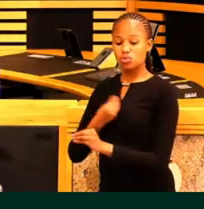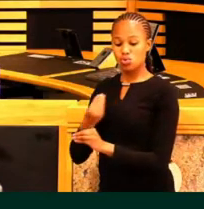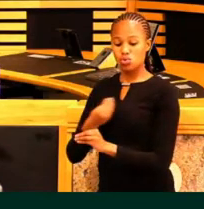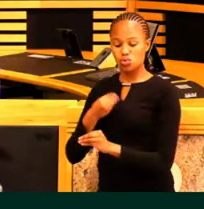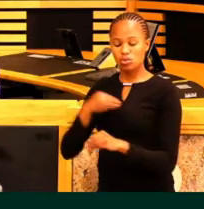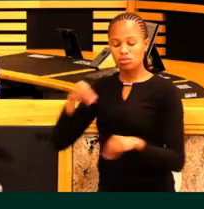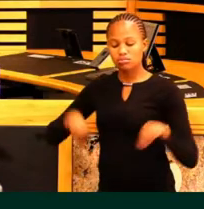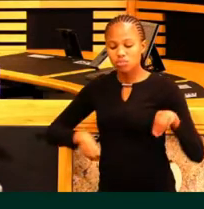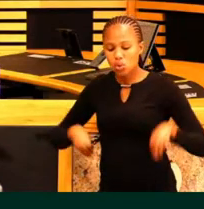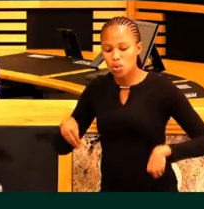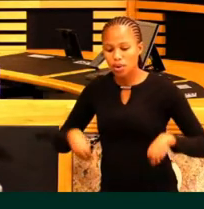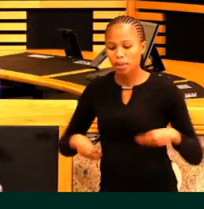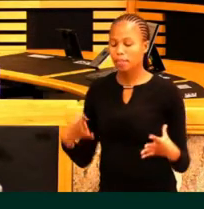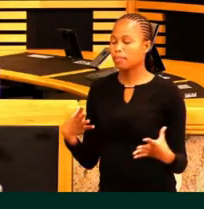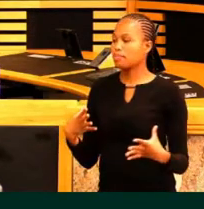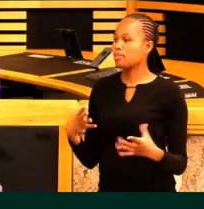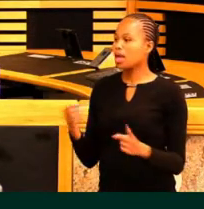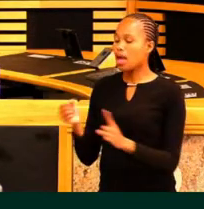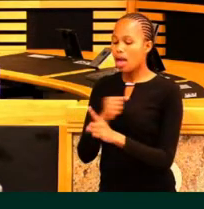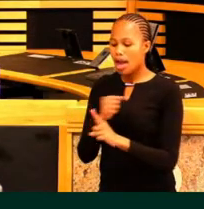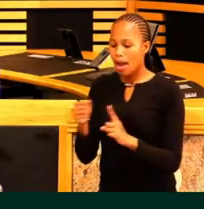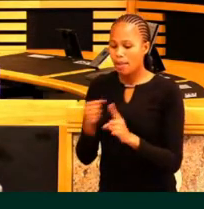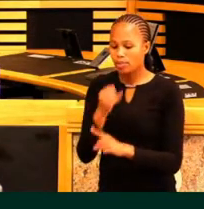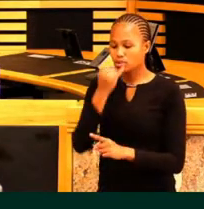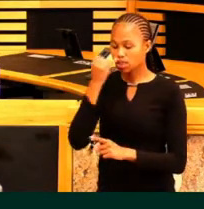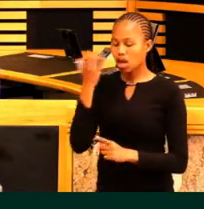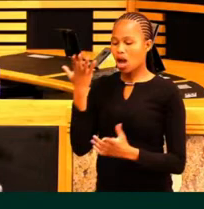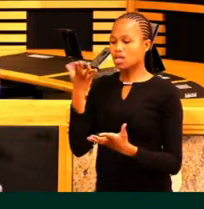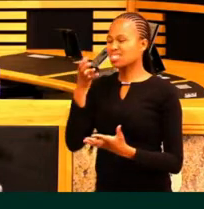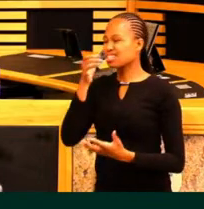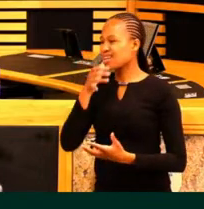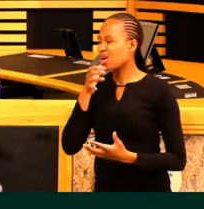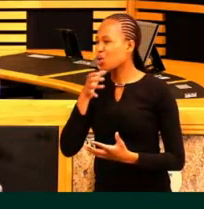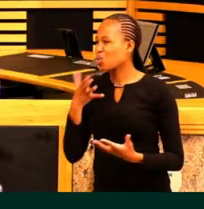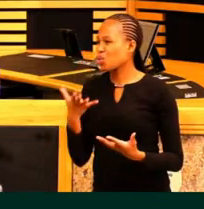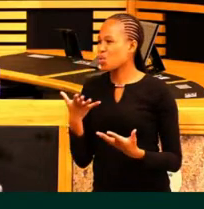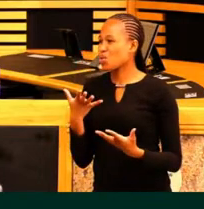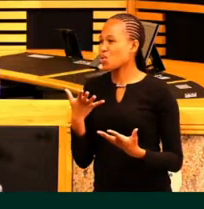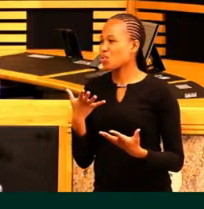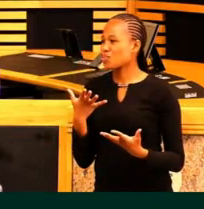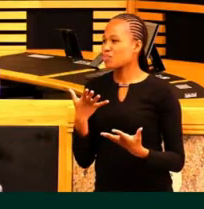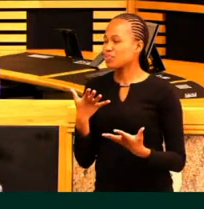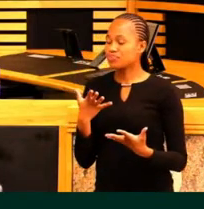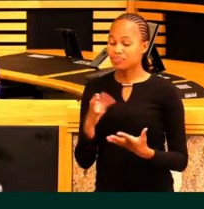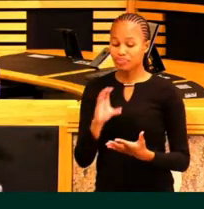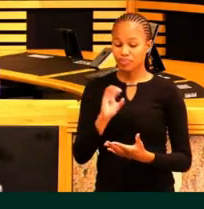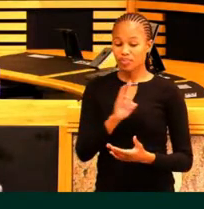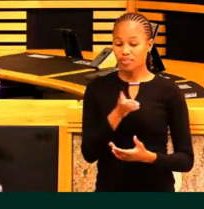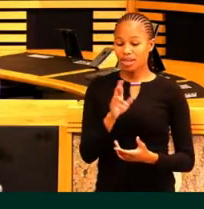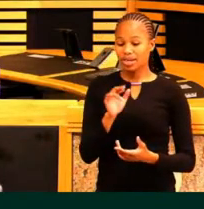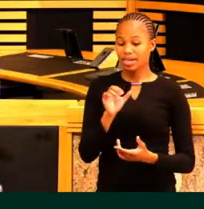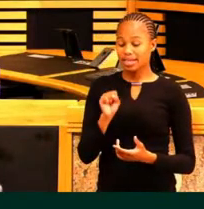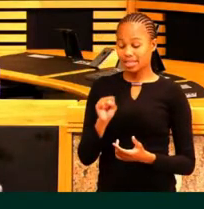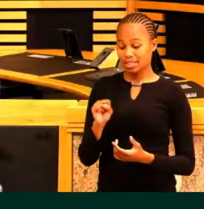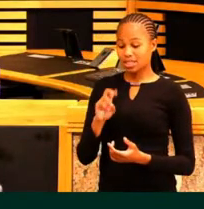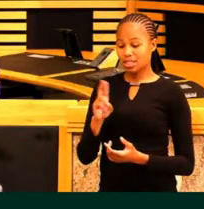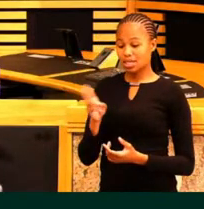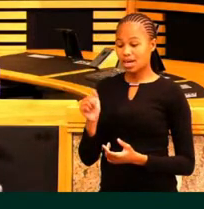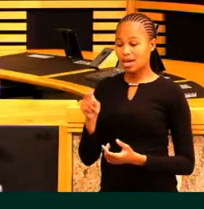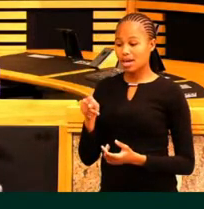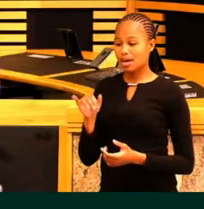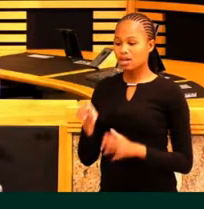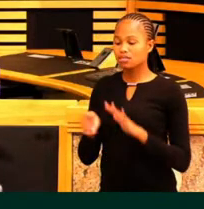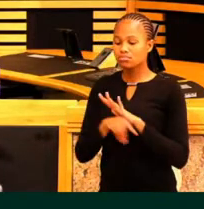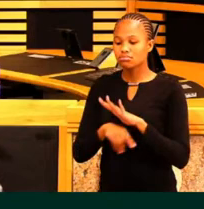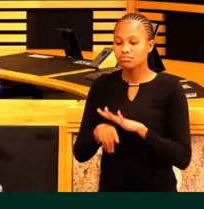corrupted and end up using drugs and abusing alcohol in the Christianity region the unemployment rate it is